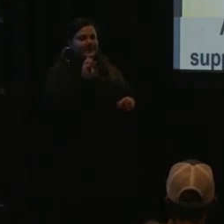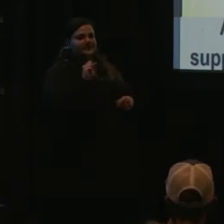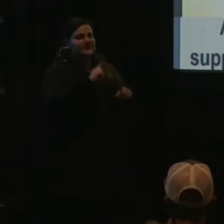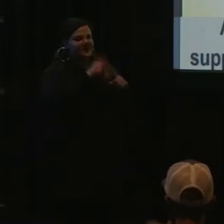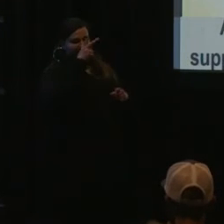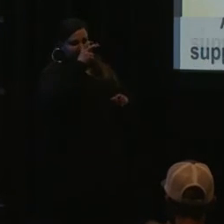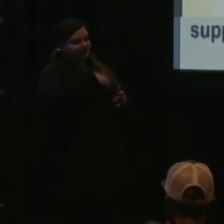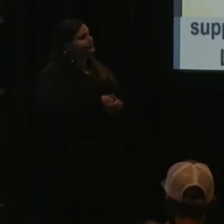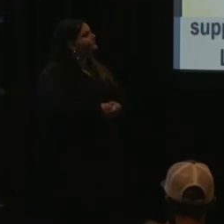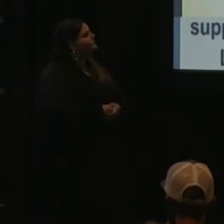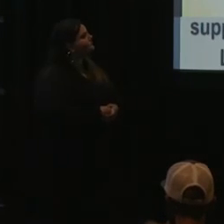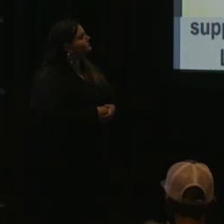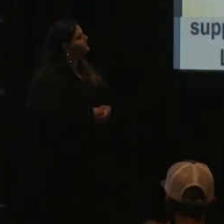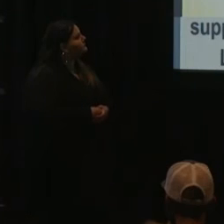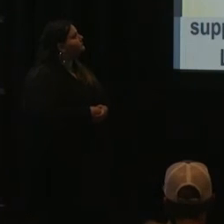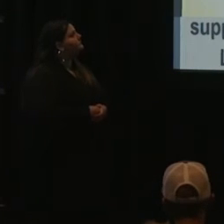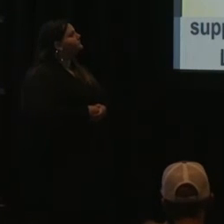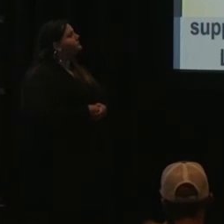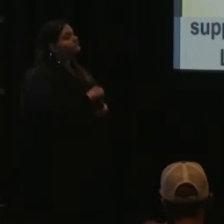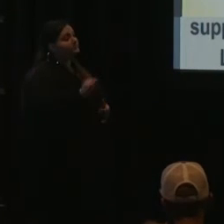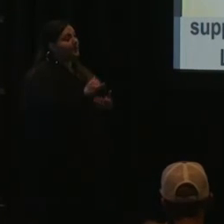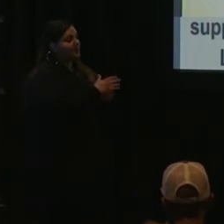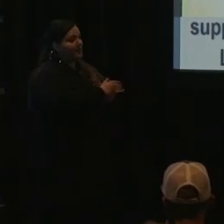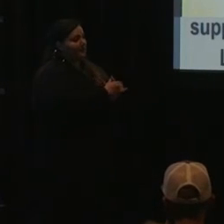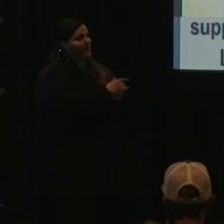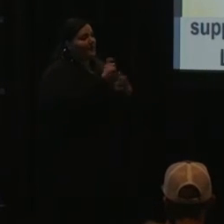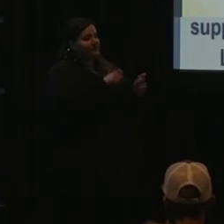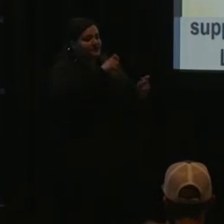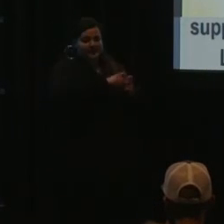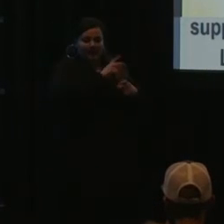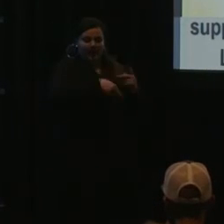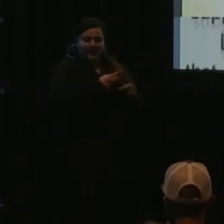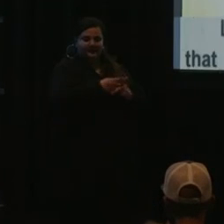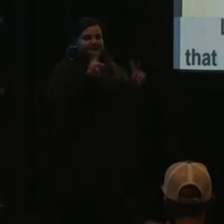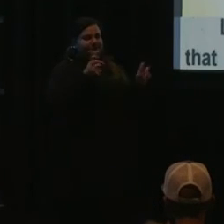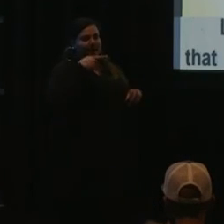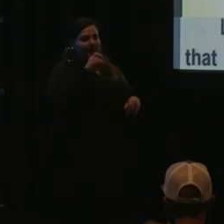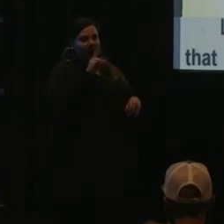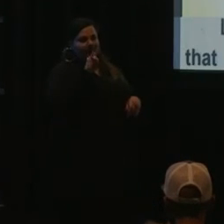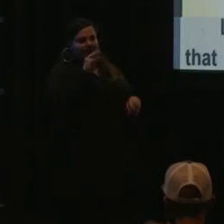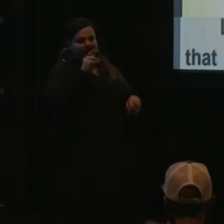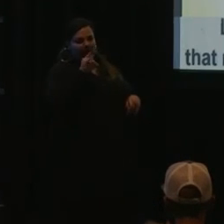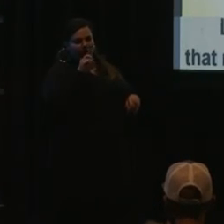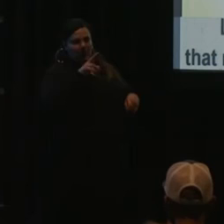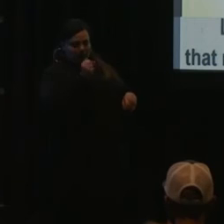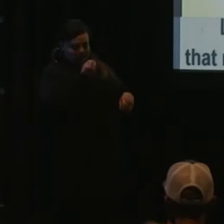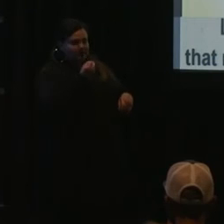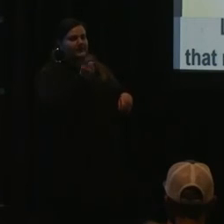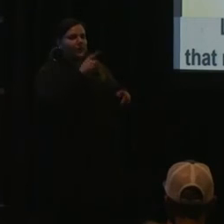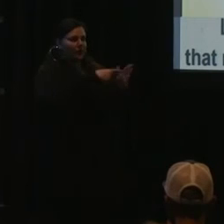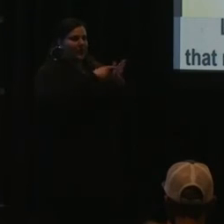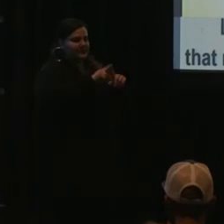Like the monarch, there are lots of other pollinators that require very certain plants at different stages of their life cycle.